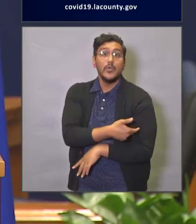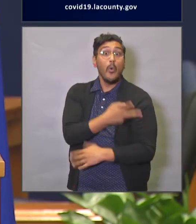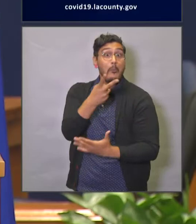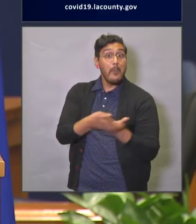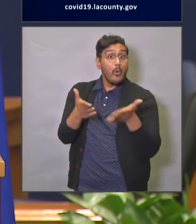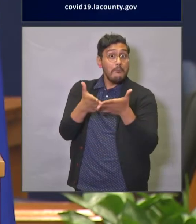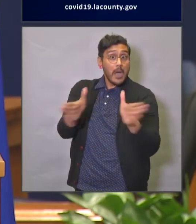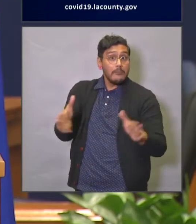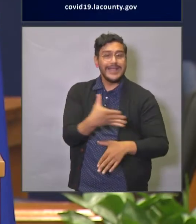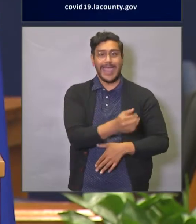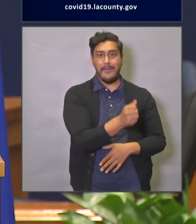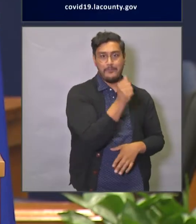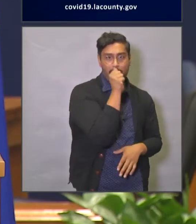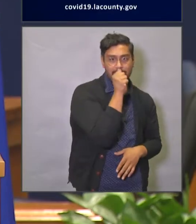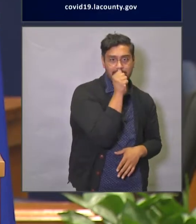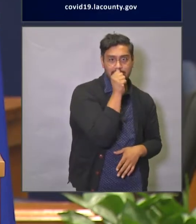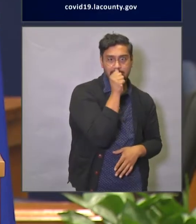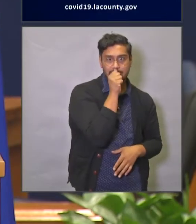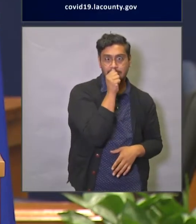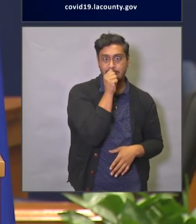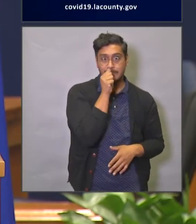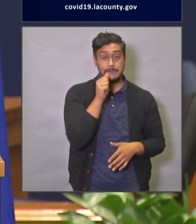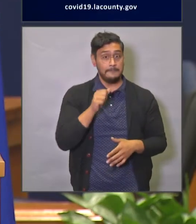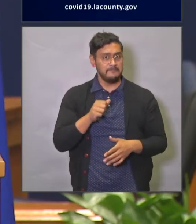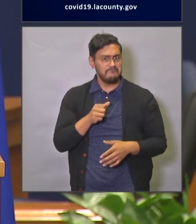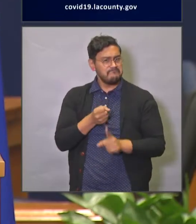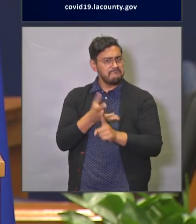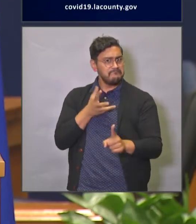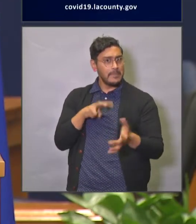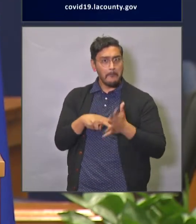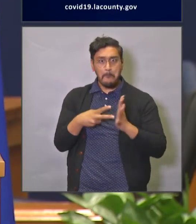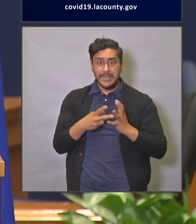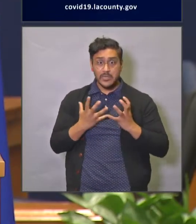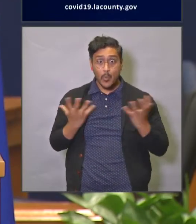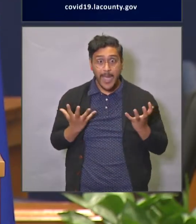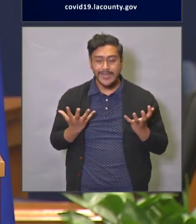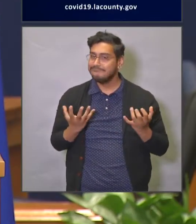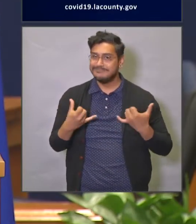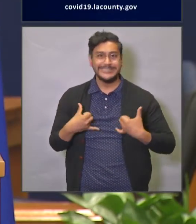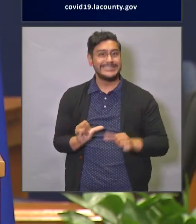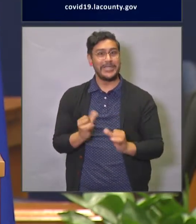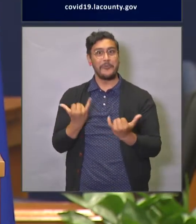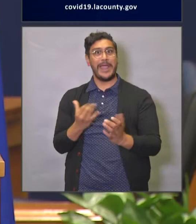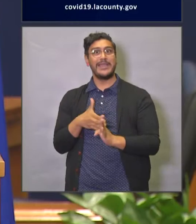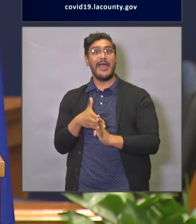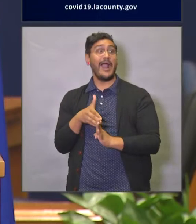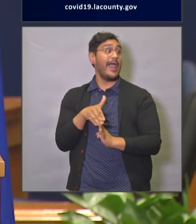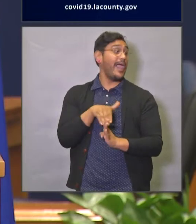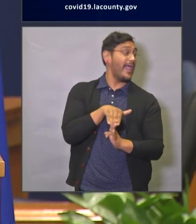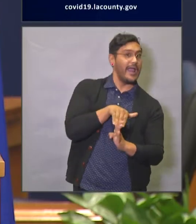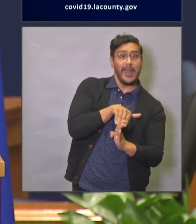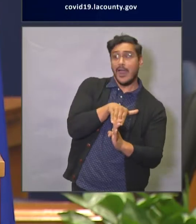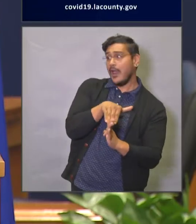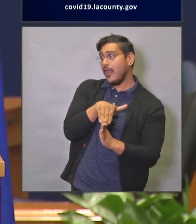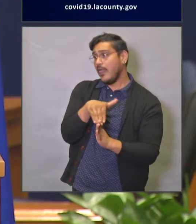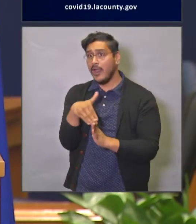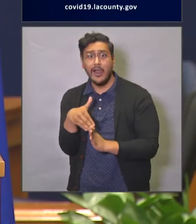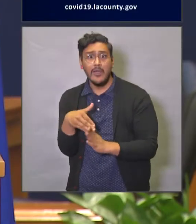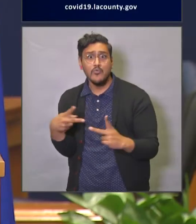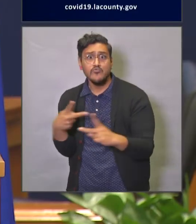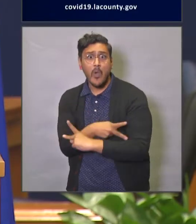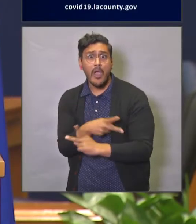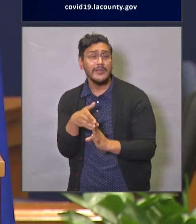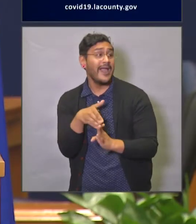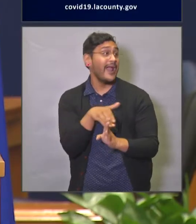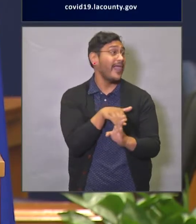systems. In layman's term we're still very much on the edge of moving in one direction or the other, and at risk of the